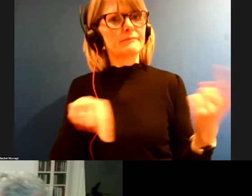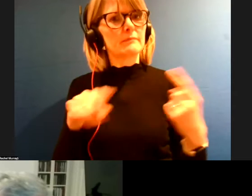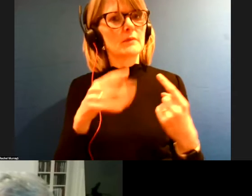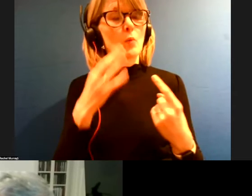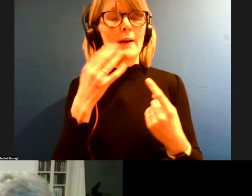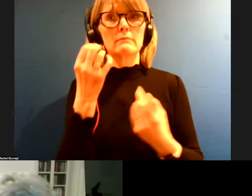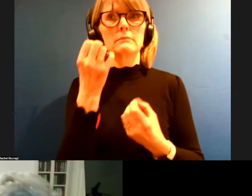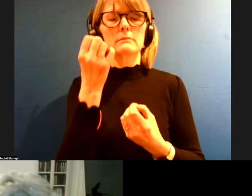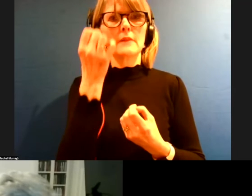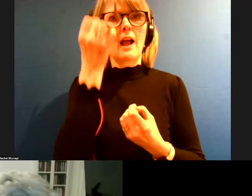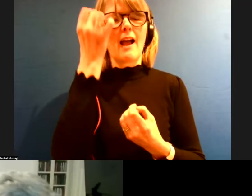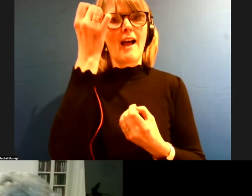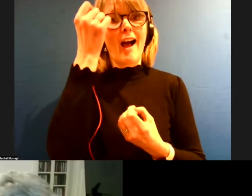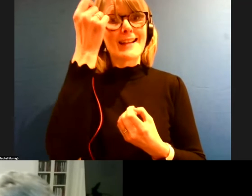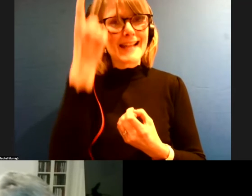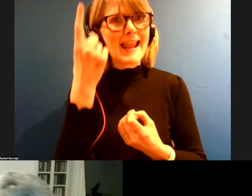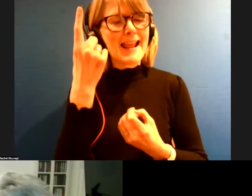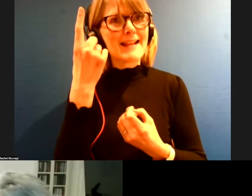the